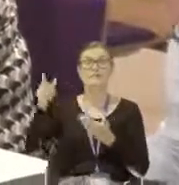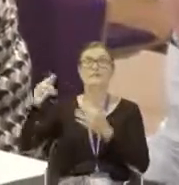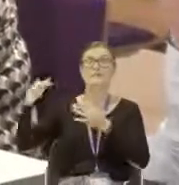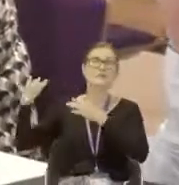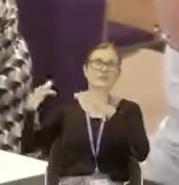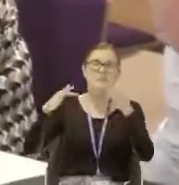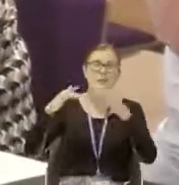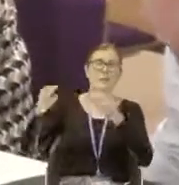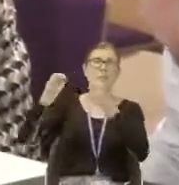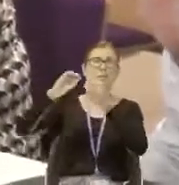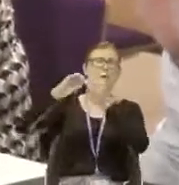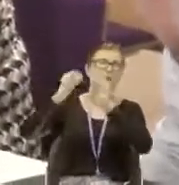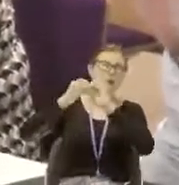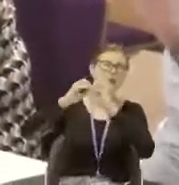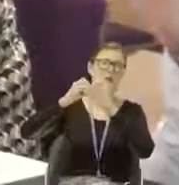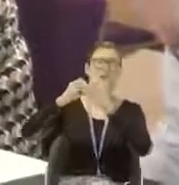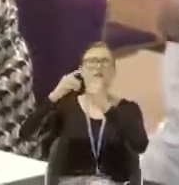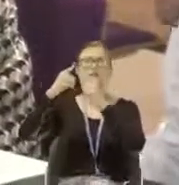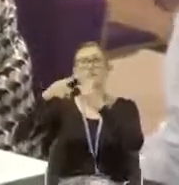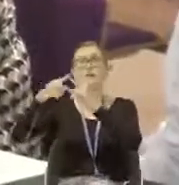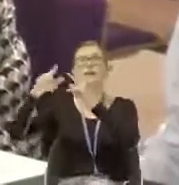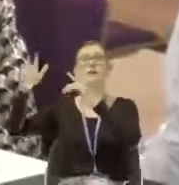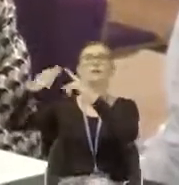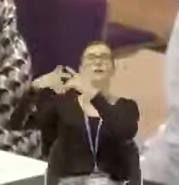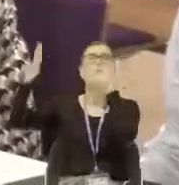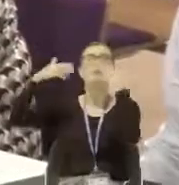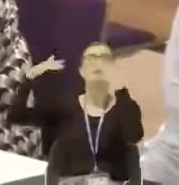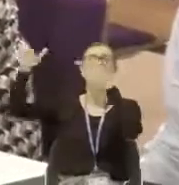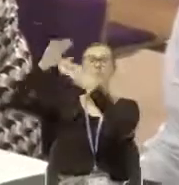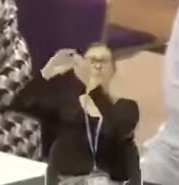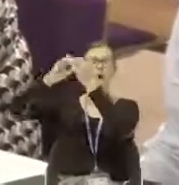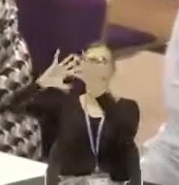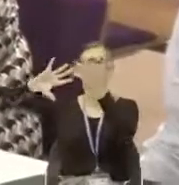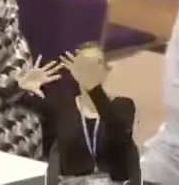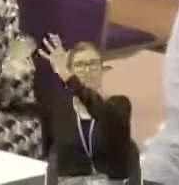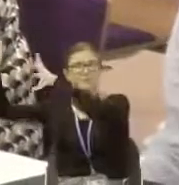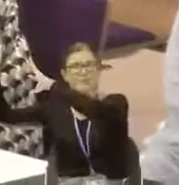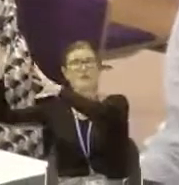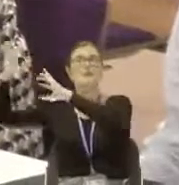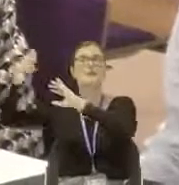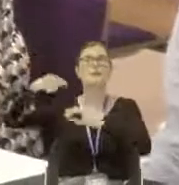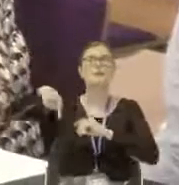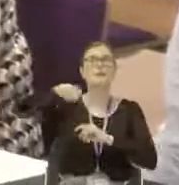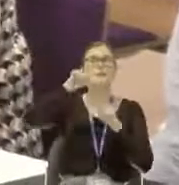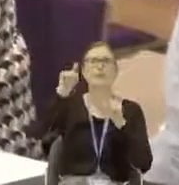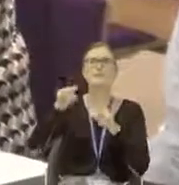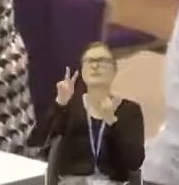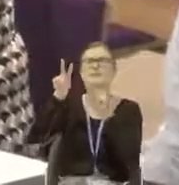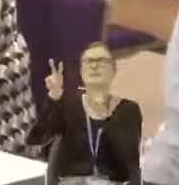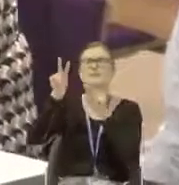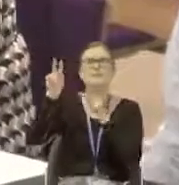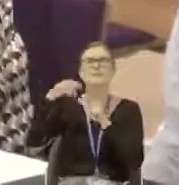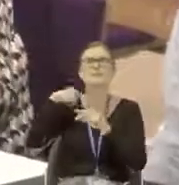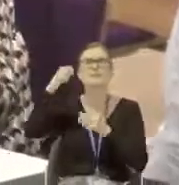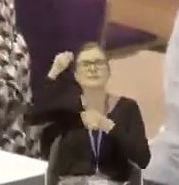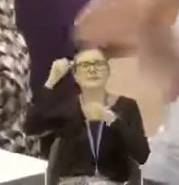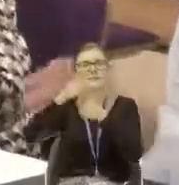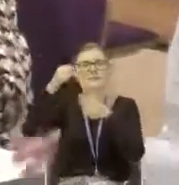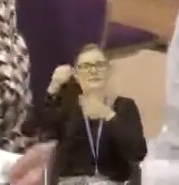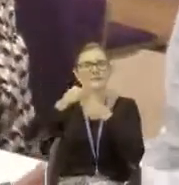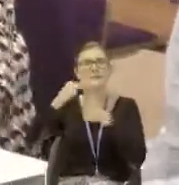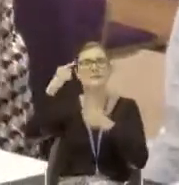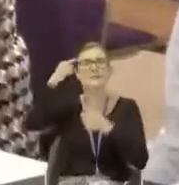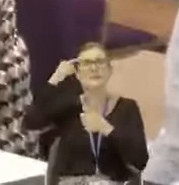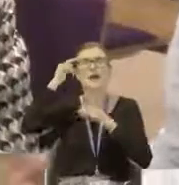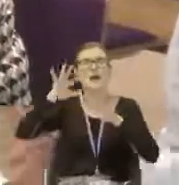future. From the local and regional level, we both have to condemn war, but also